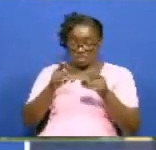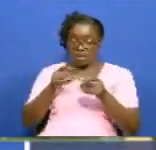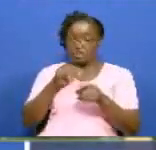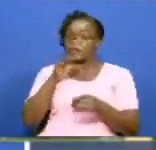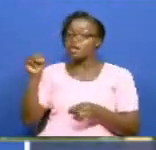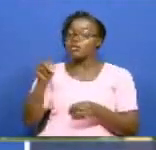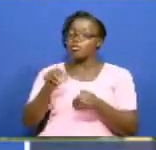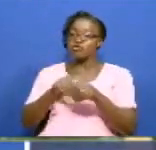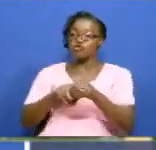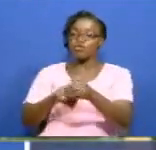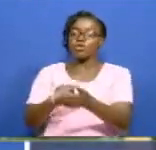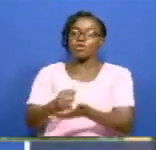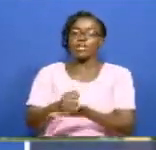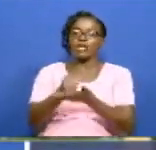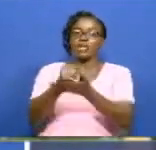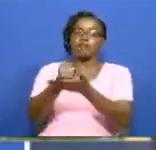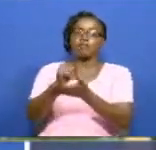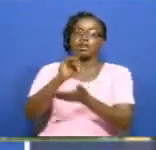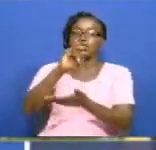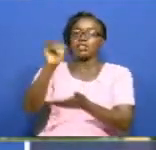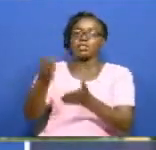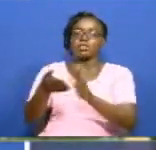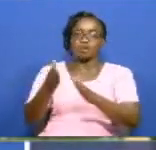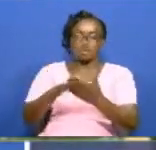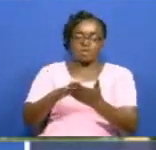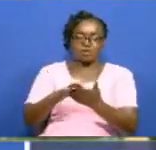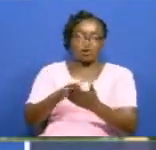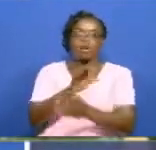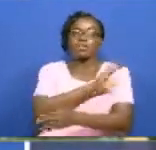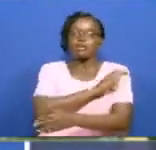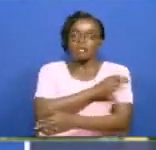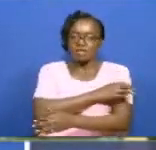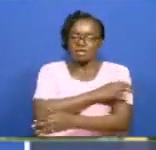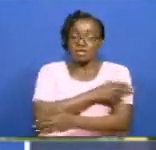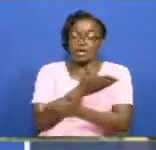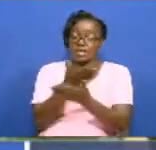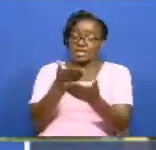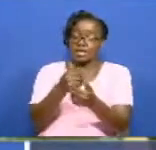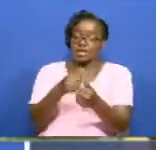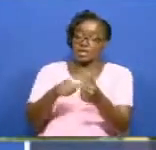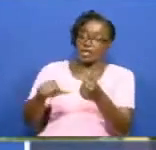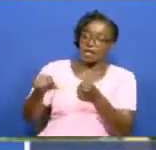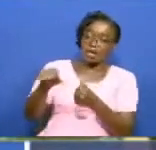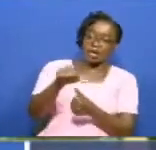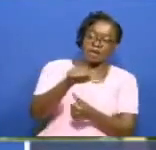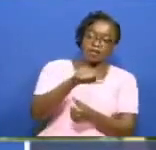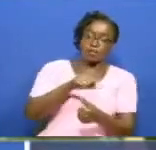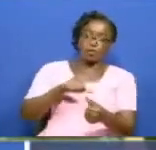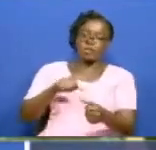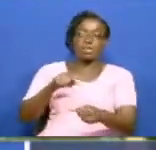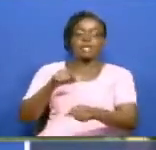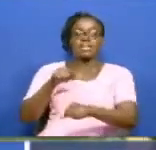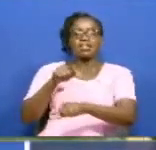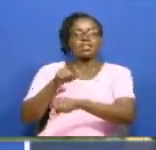for assistant at Jerusalem clinic in Chemel roundabout, of which when I was